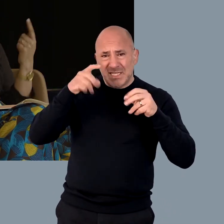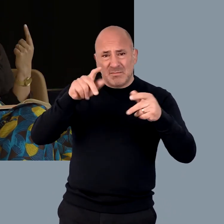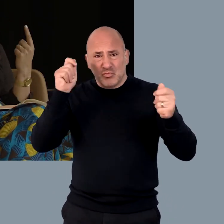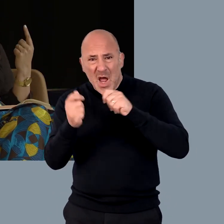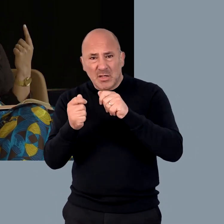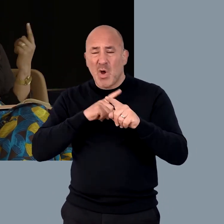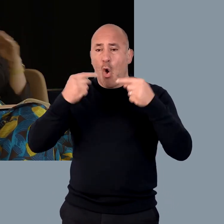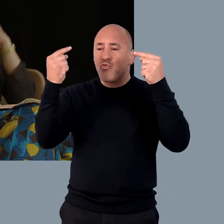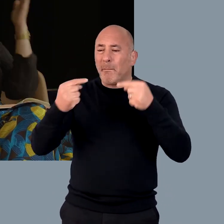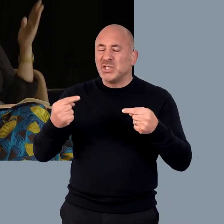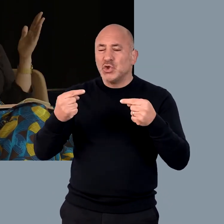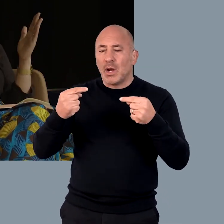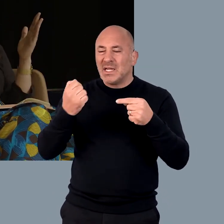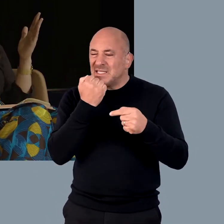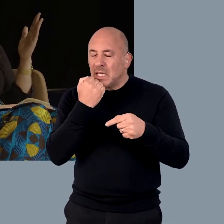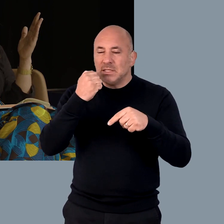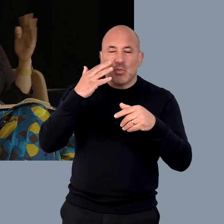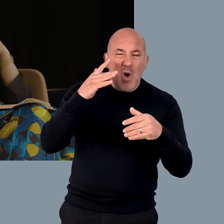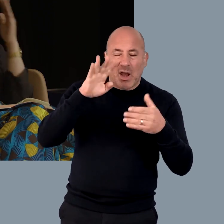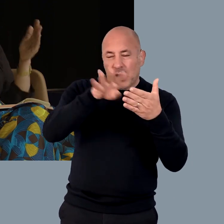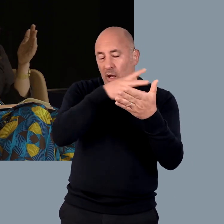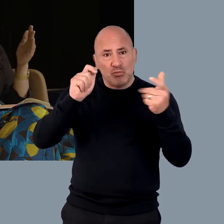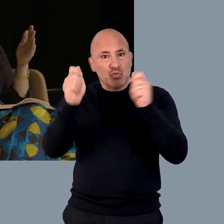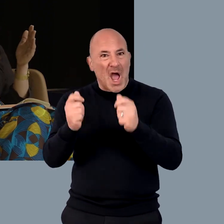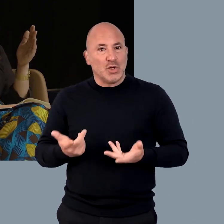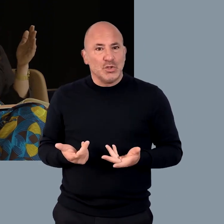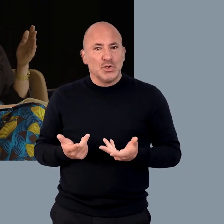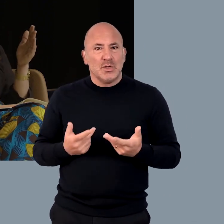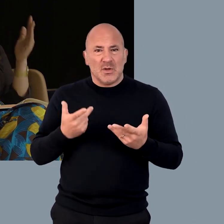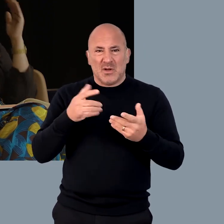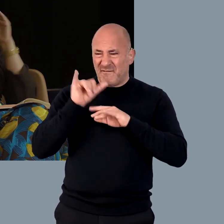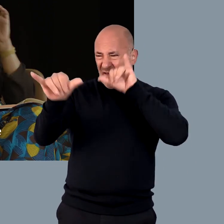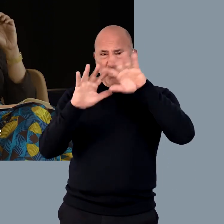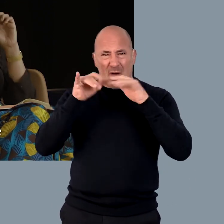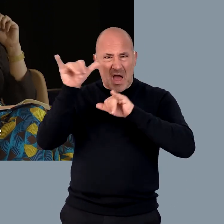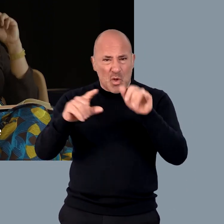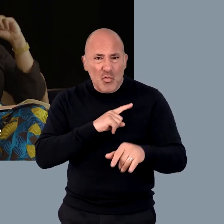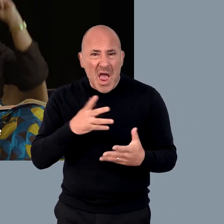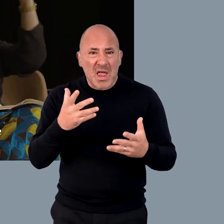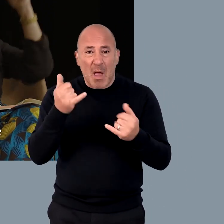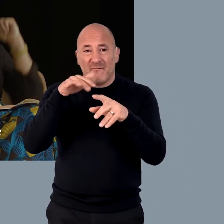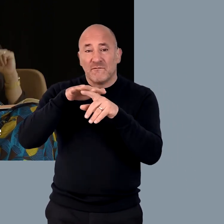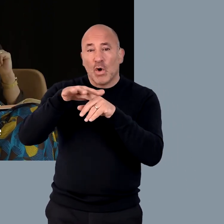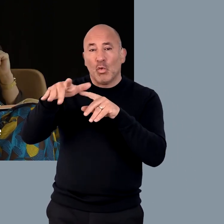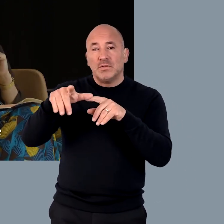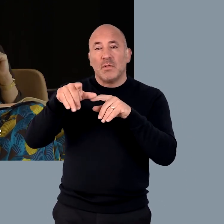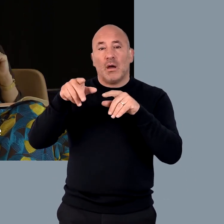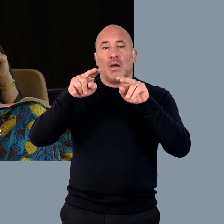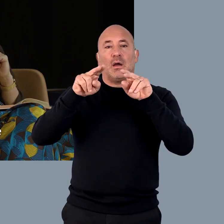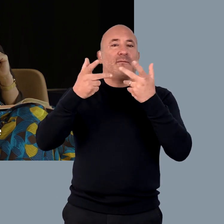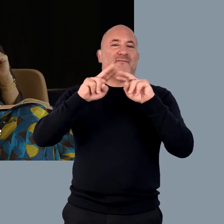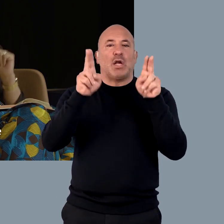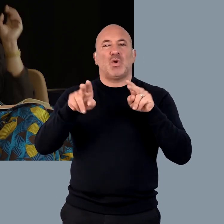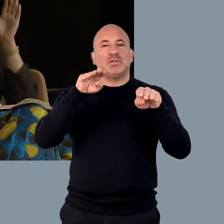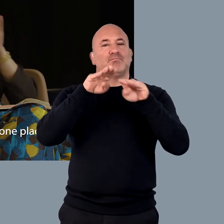think about systems change. So let's change competition calendars. Why are you flying people around the world? Actually, could you then influence all the international